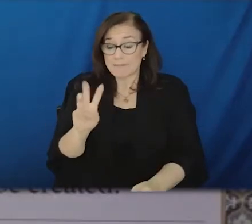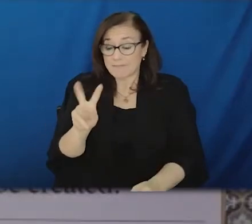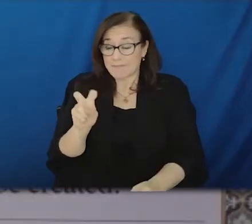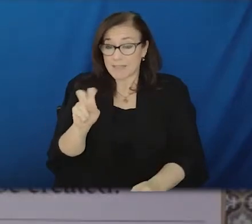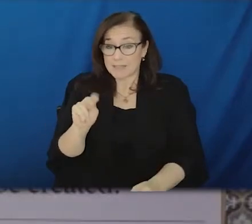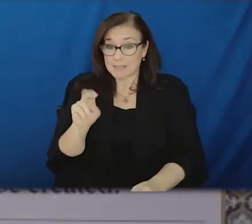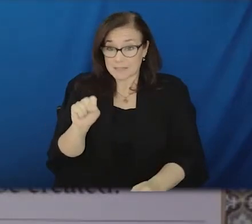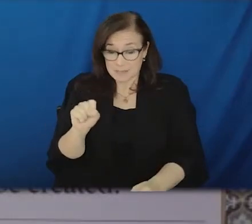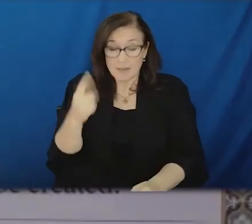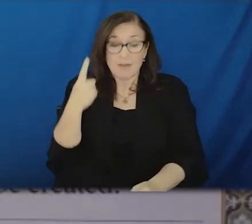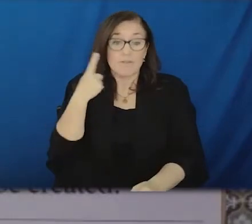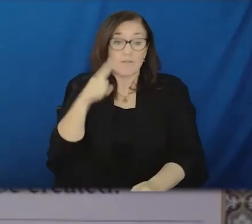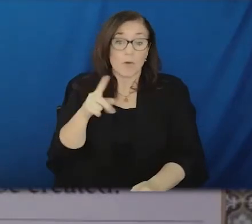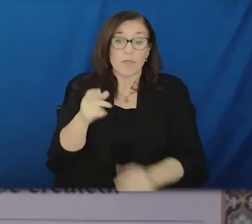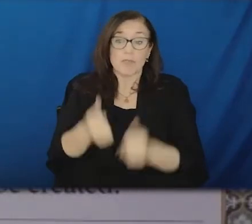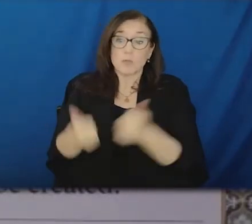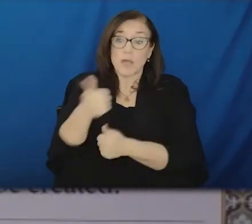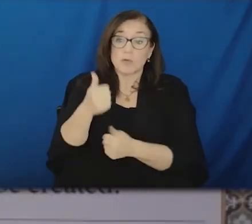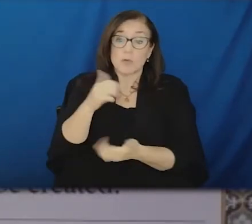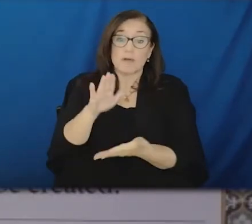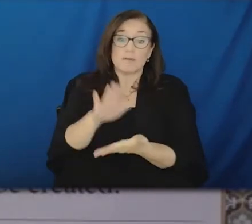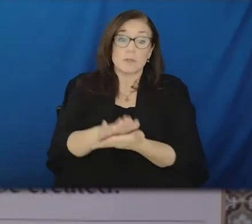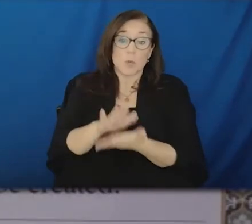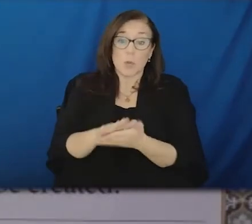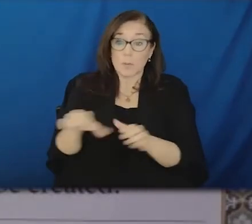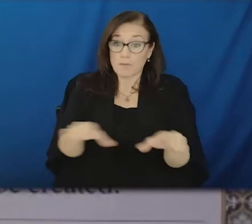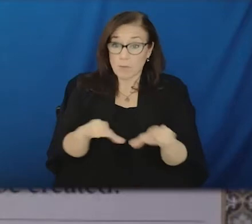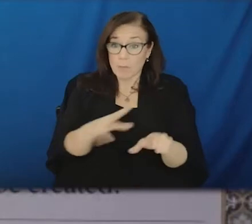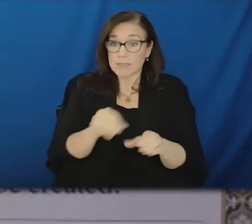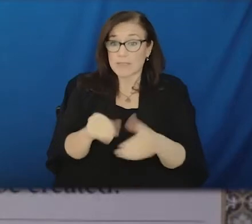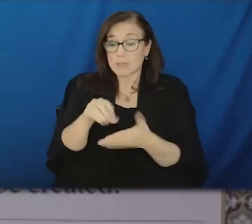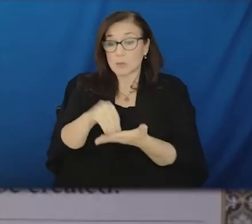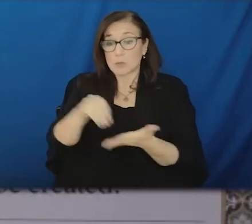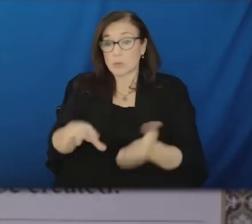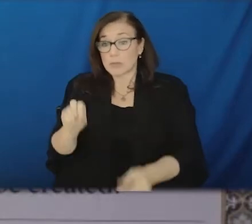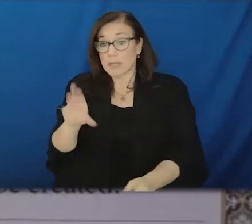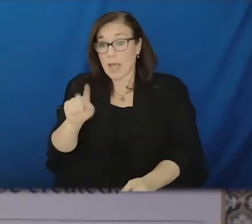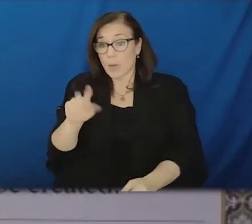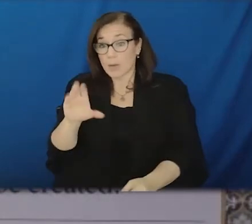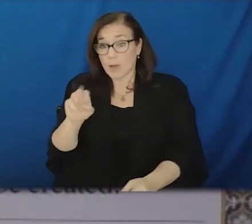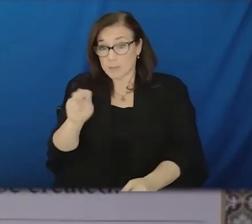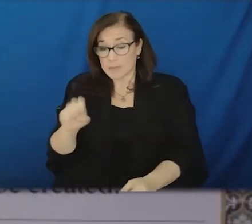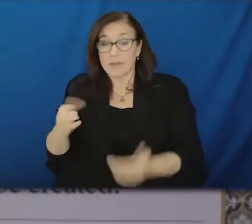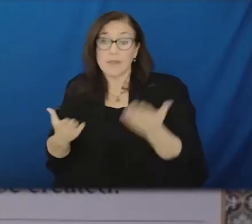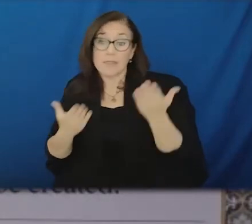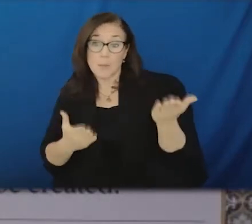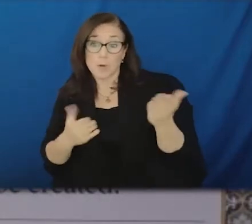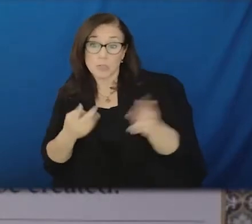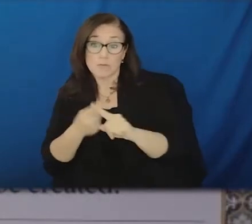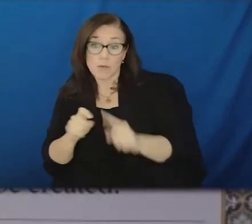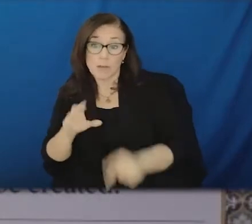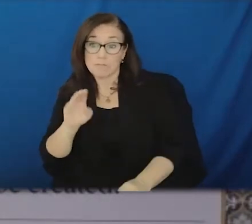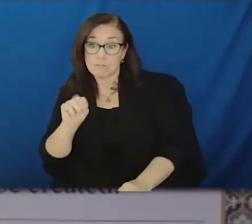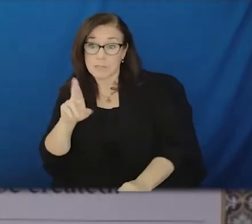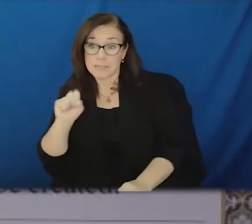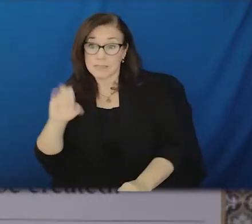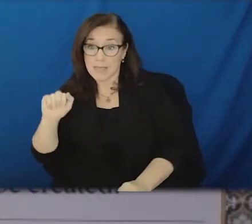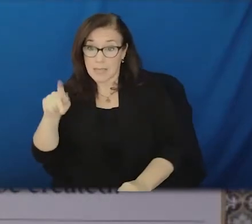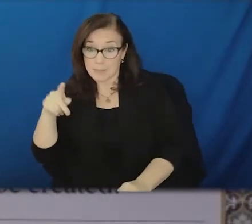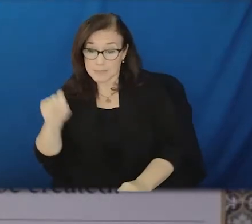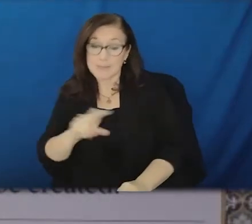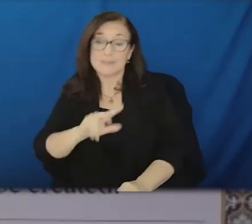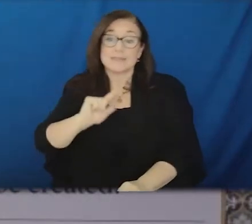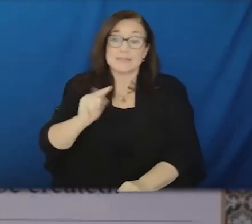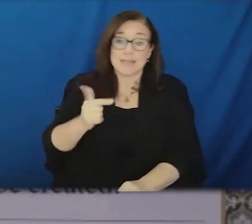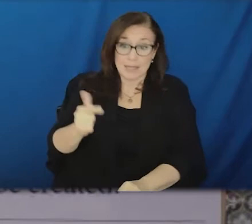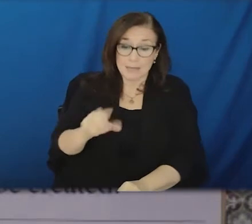School Performance and Student Outcomes. The motion was made by Ms. Capps and seconded by Ms. Munoz.